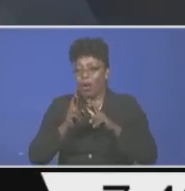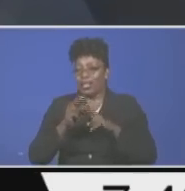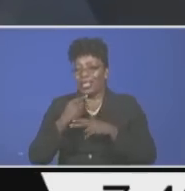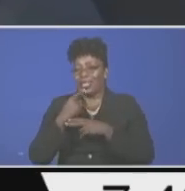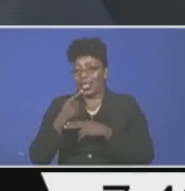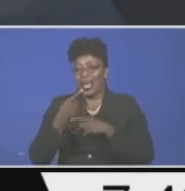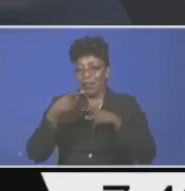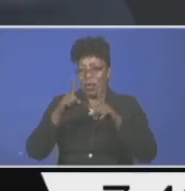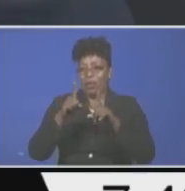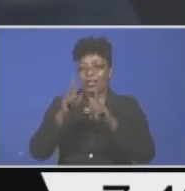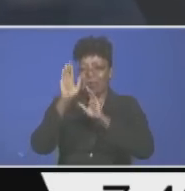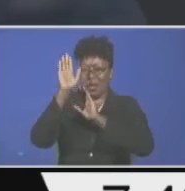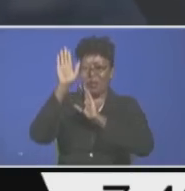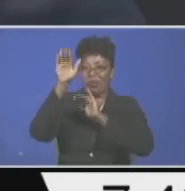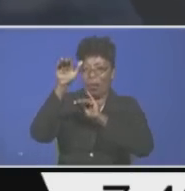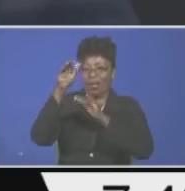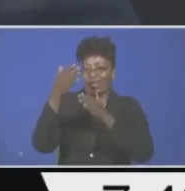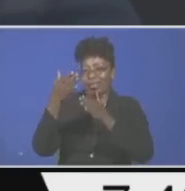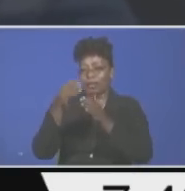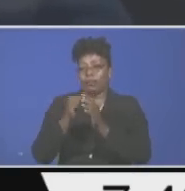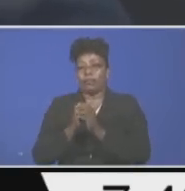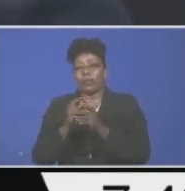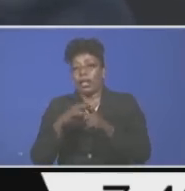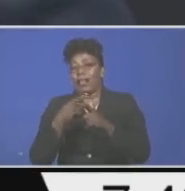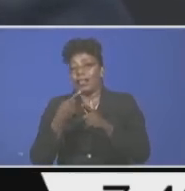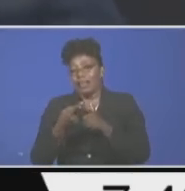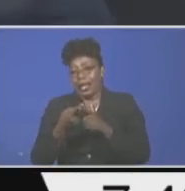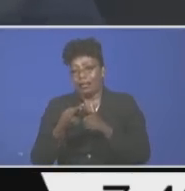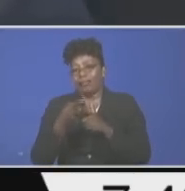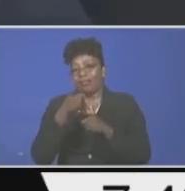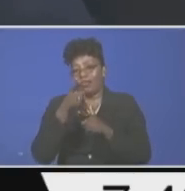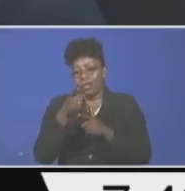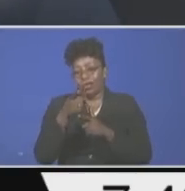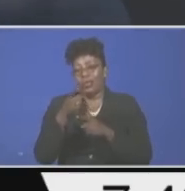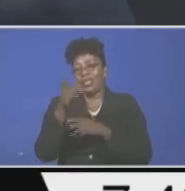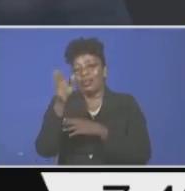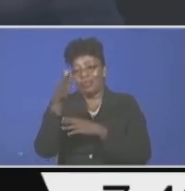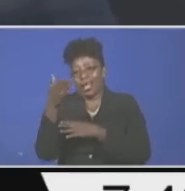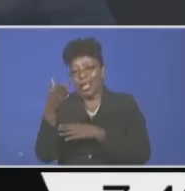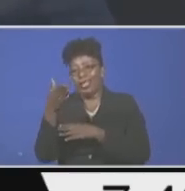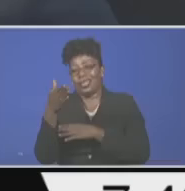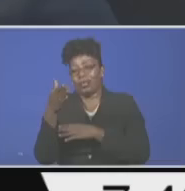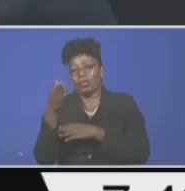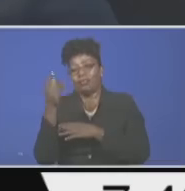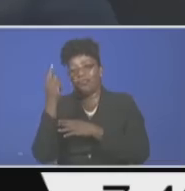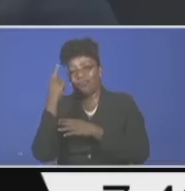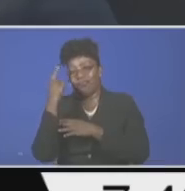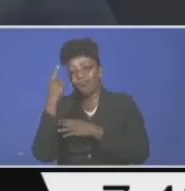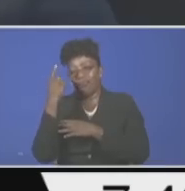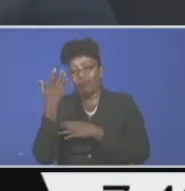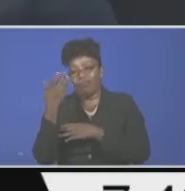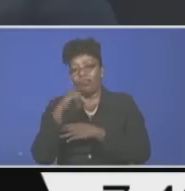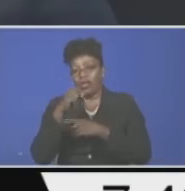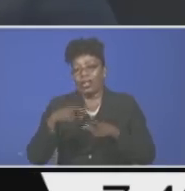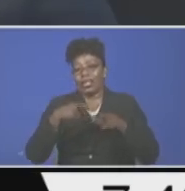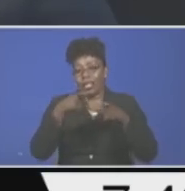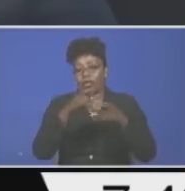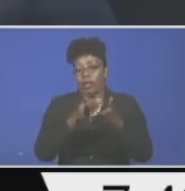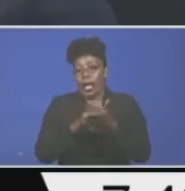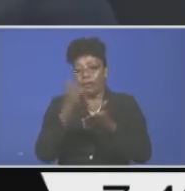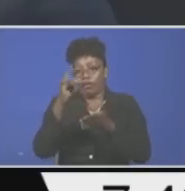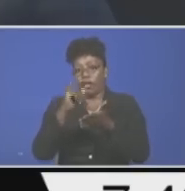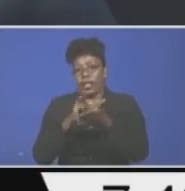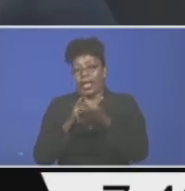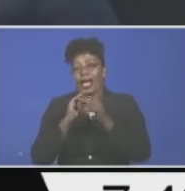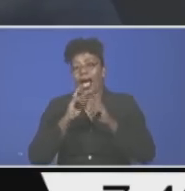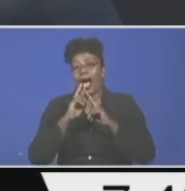play ball, then you could potentially be flagged. And so we're looking into all of these reports